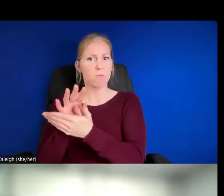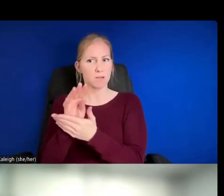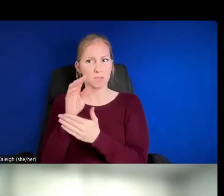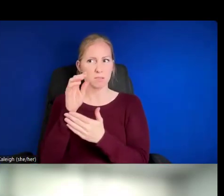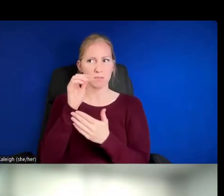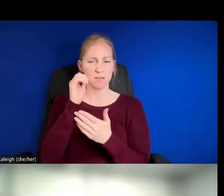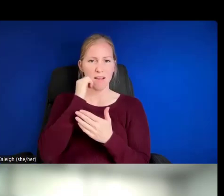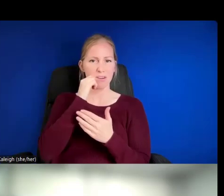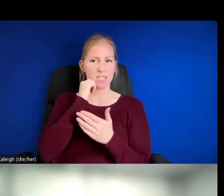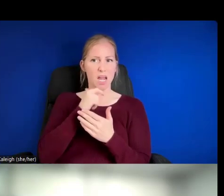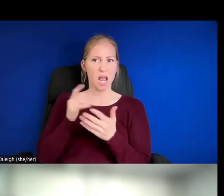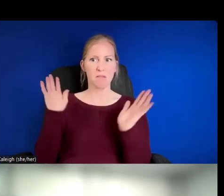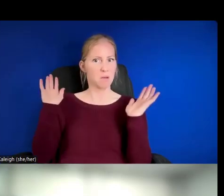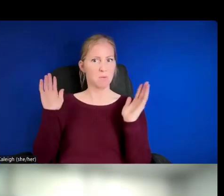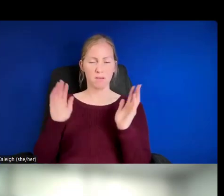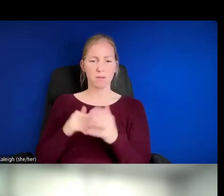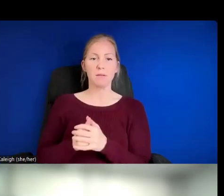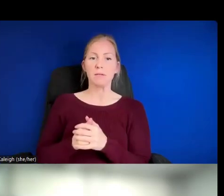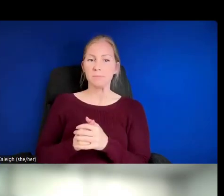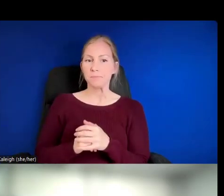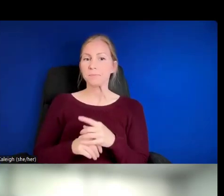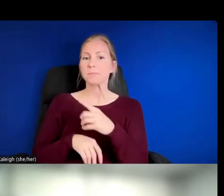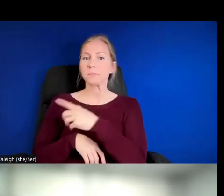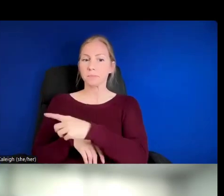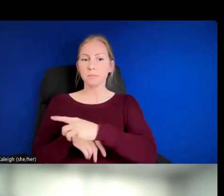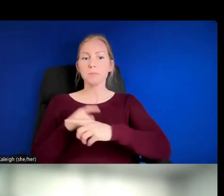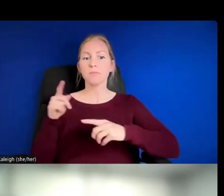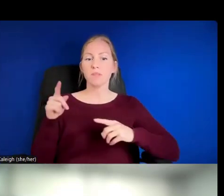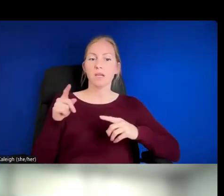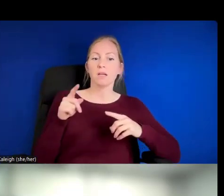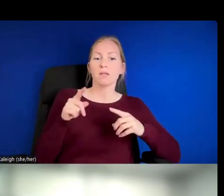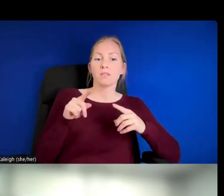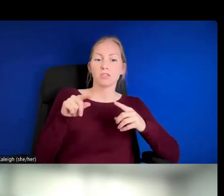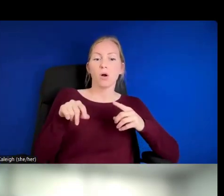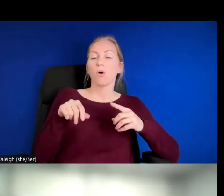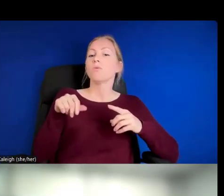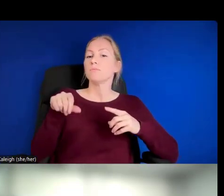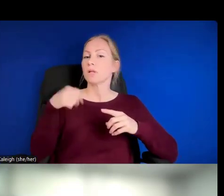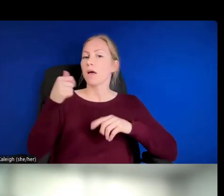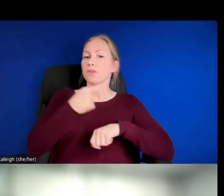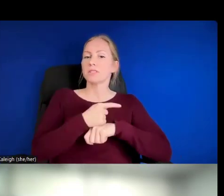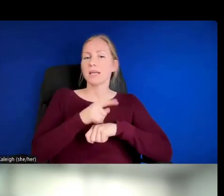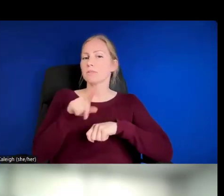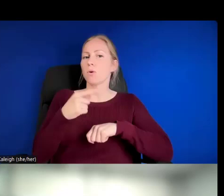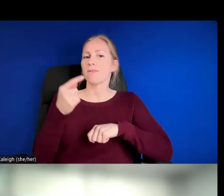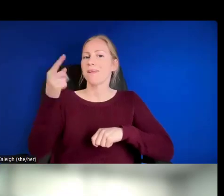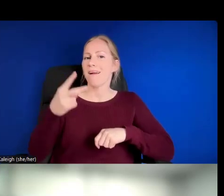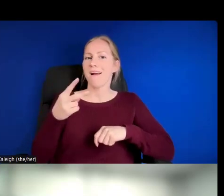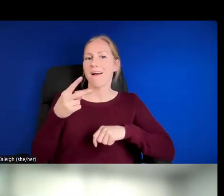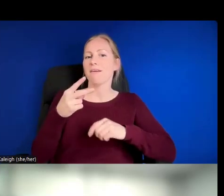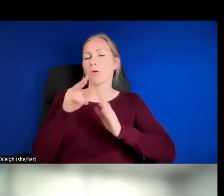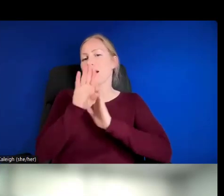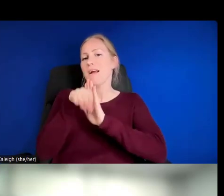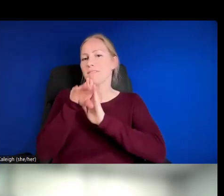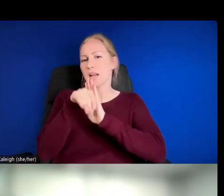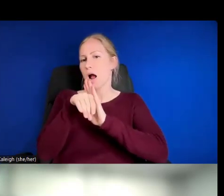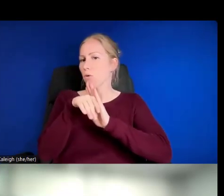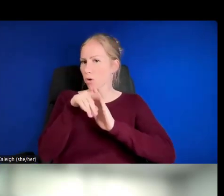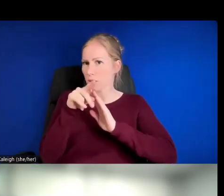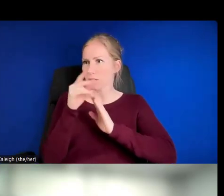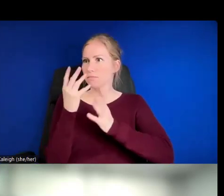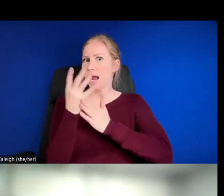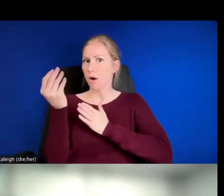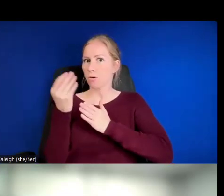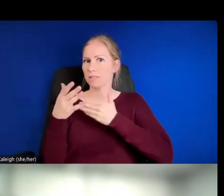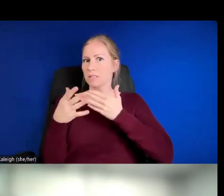cell for an entire day twice, and on other days he had only received half an hour of time out of his cell for